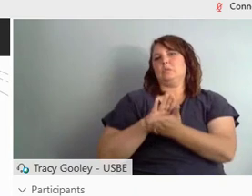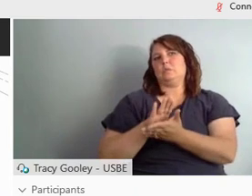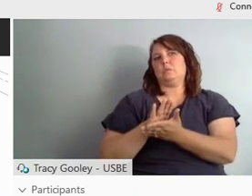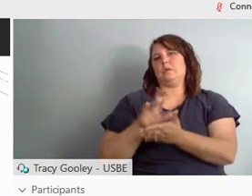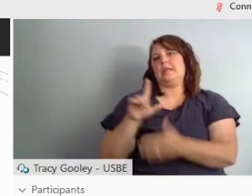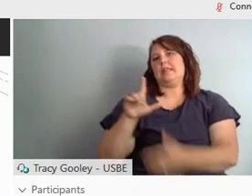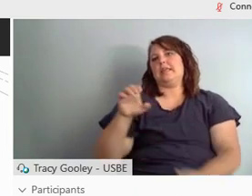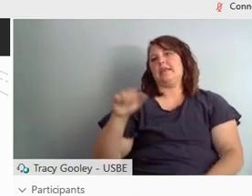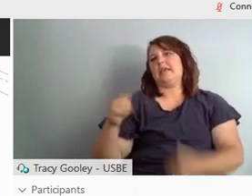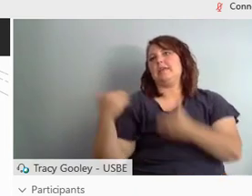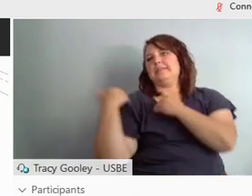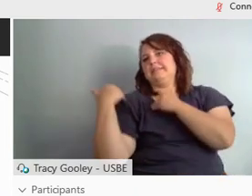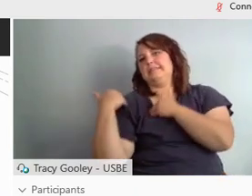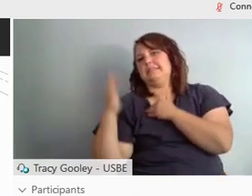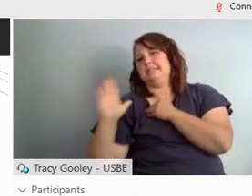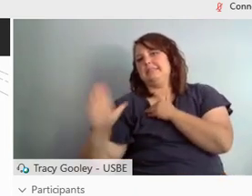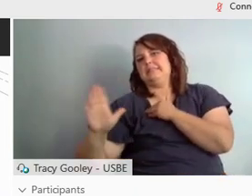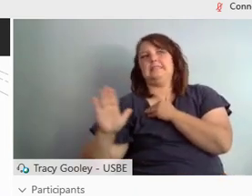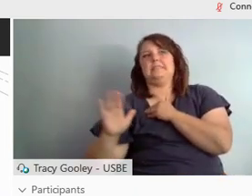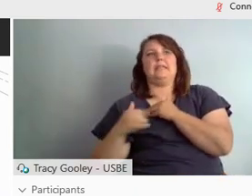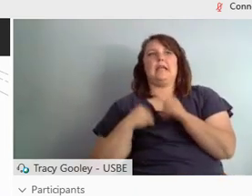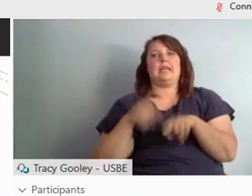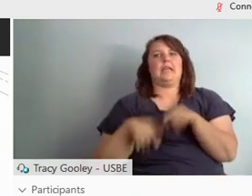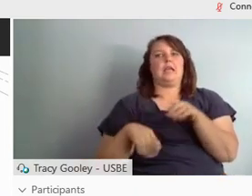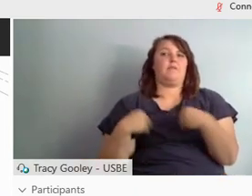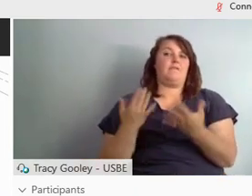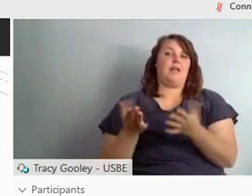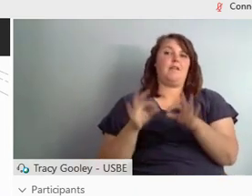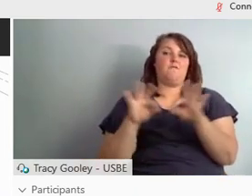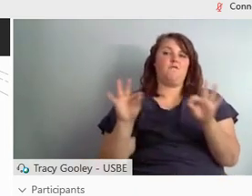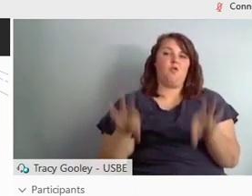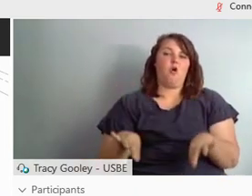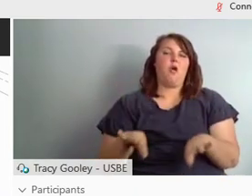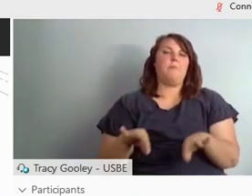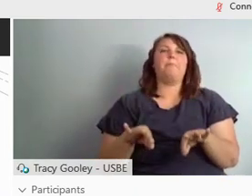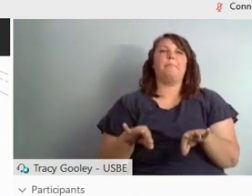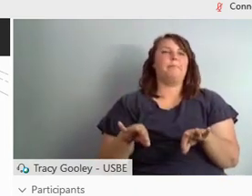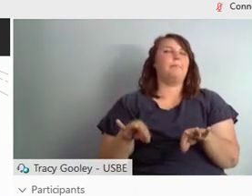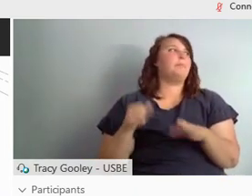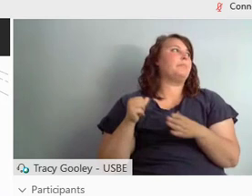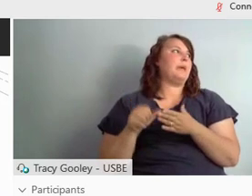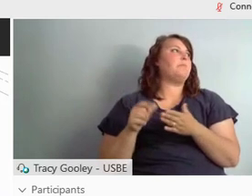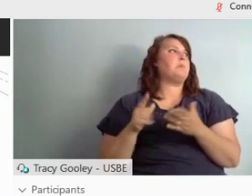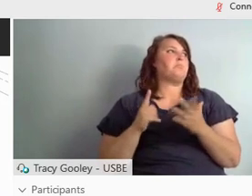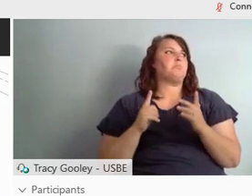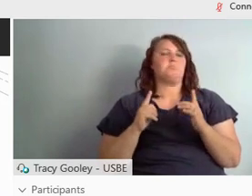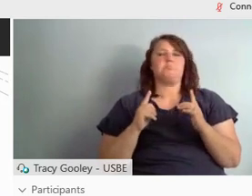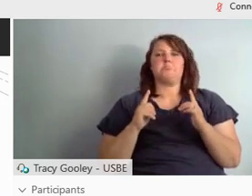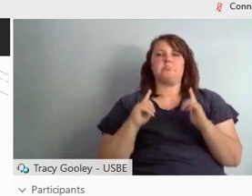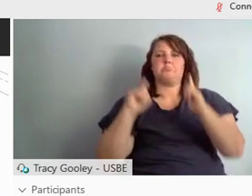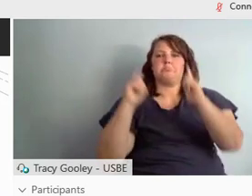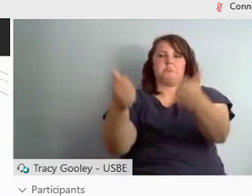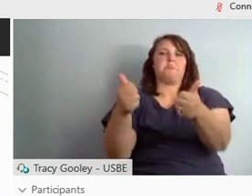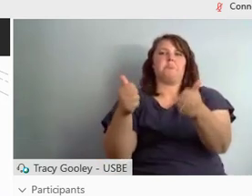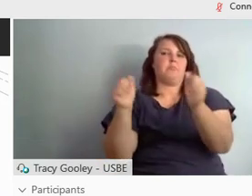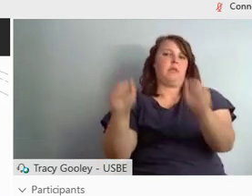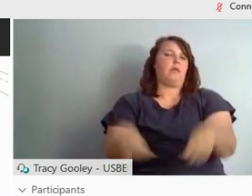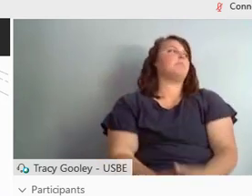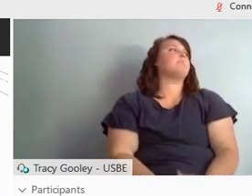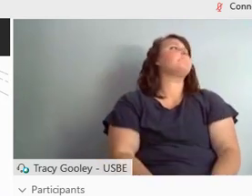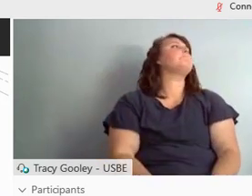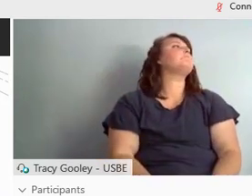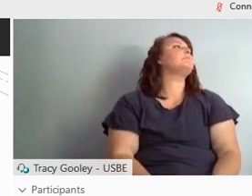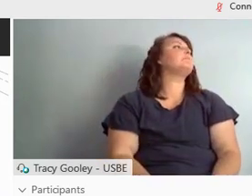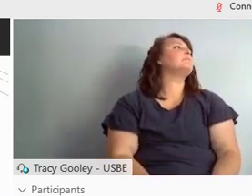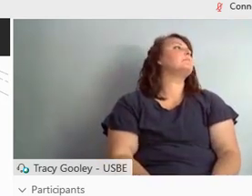responsibility of the LEAs. So I can't provide a form letter for you, but you're more than happy to come up with one on your